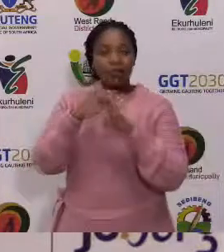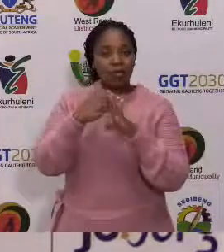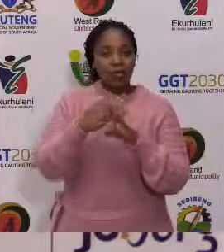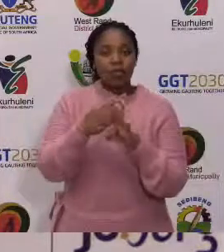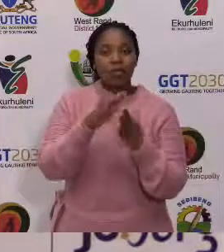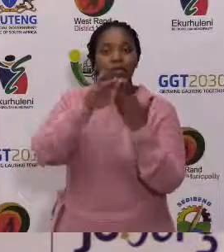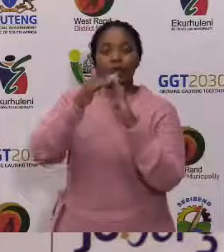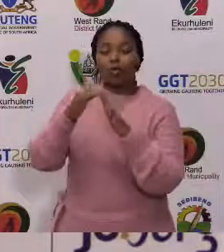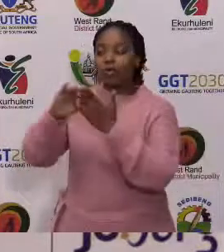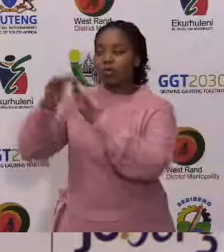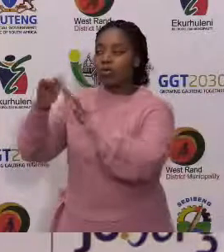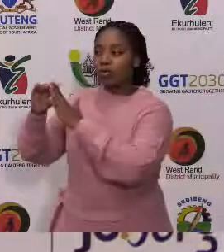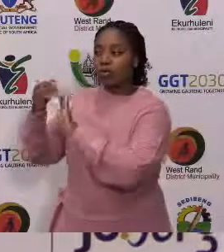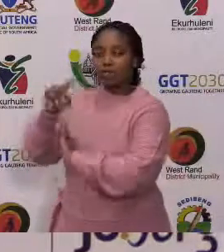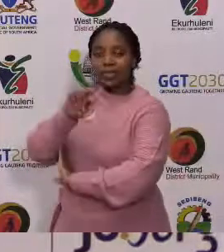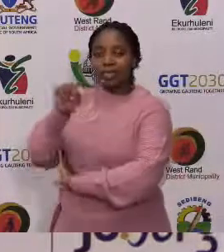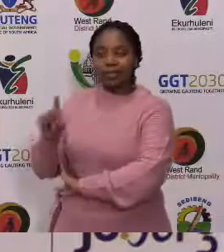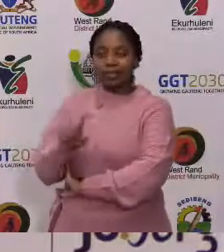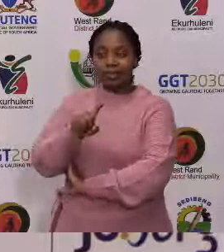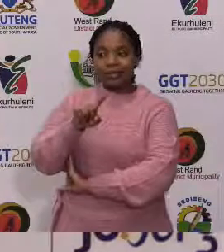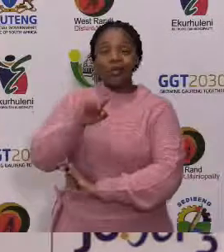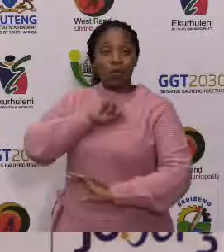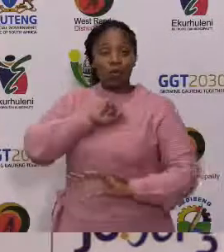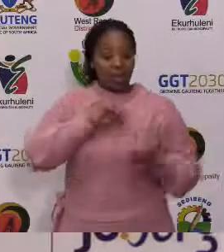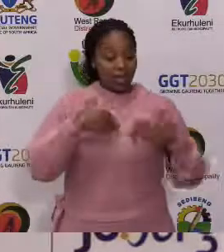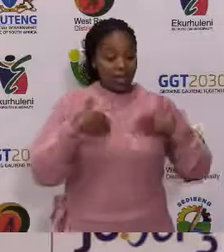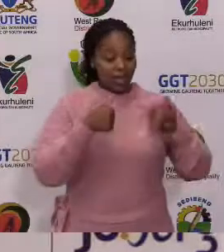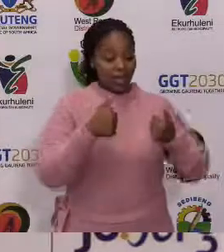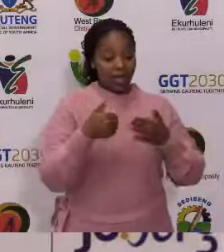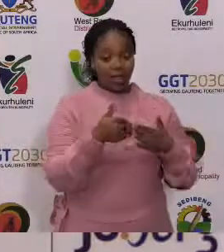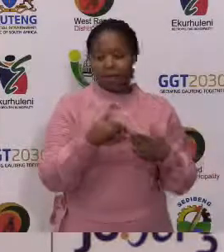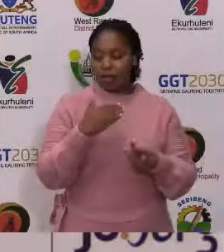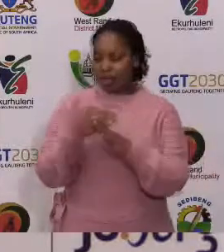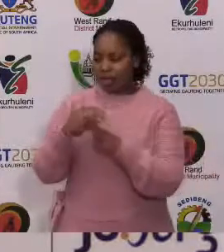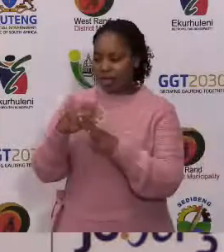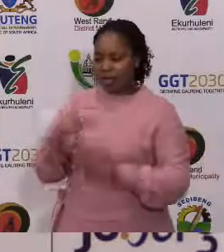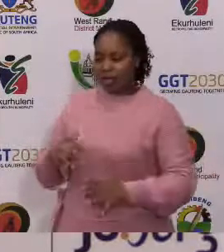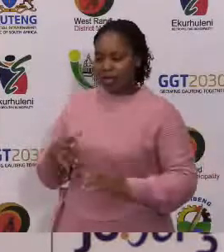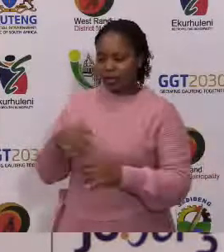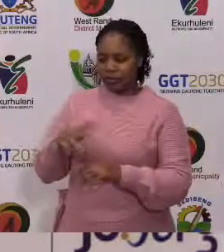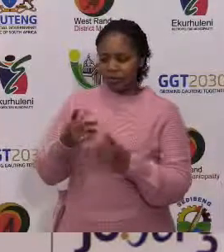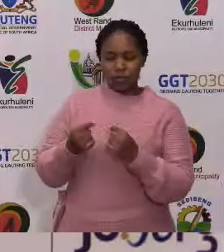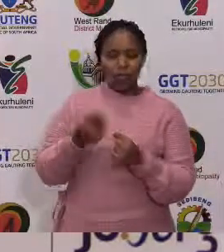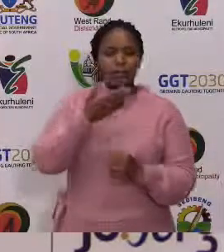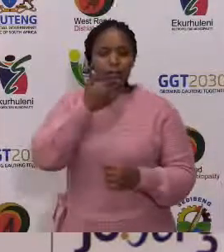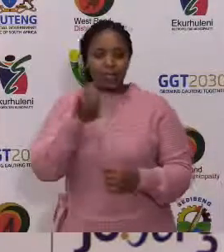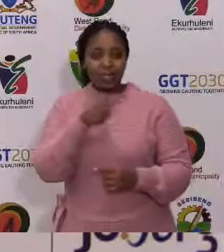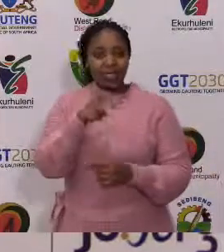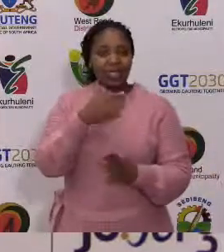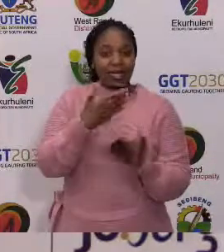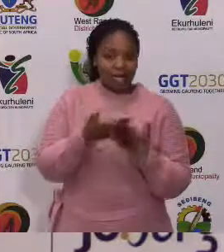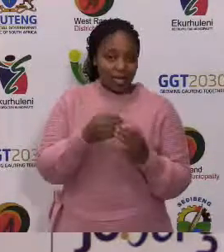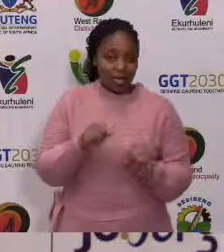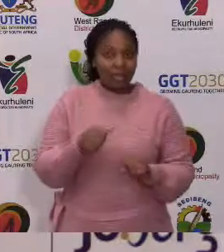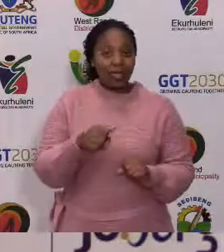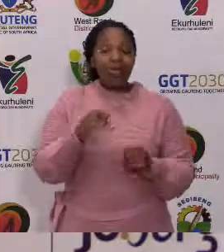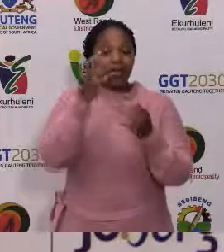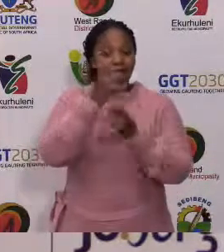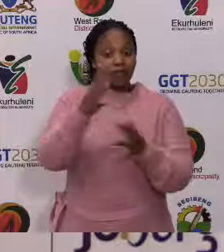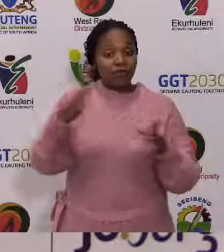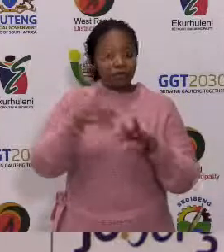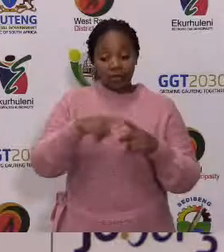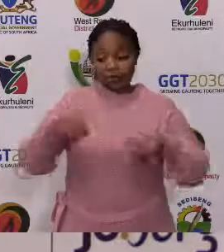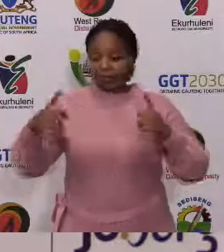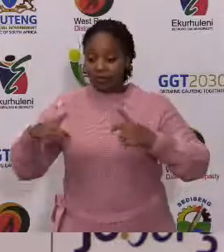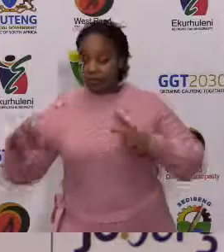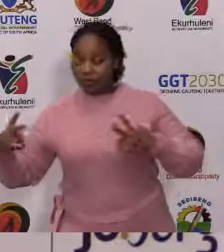communities. Because the healthcare workers did the best that they could. And let me tell you the difference between the second and